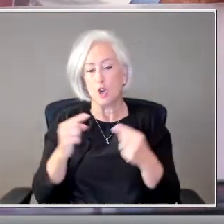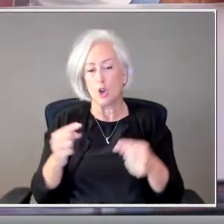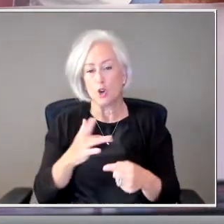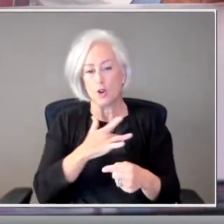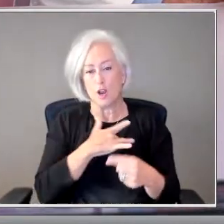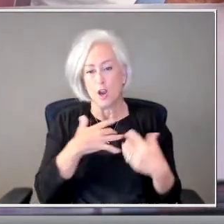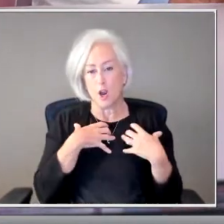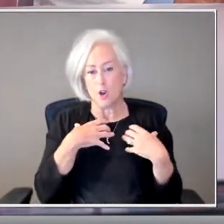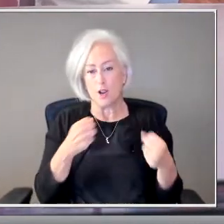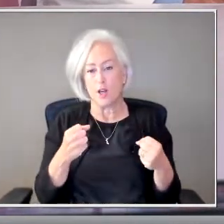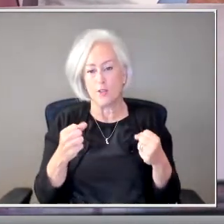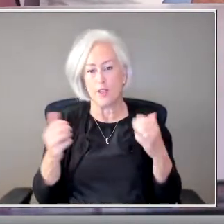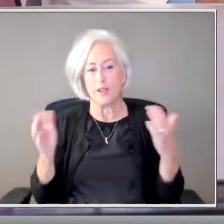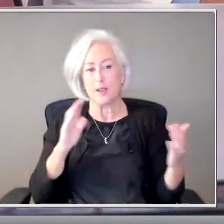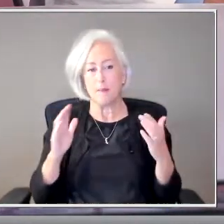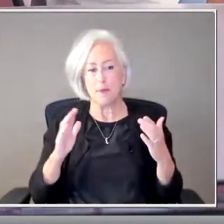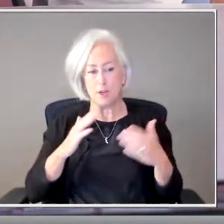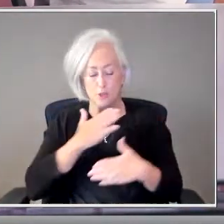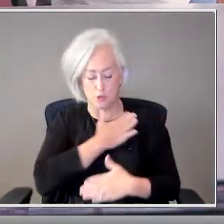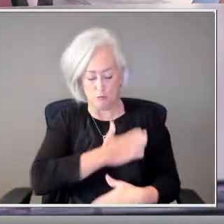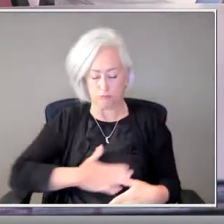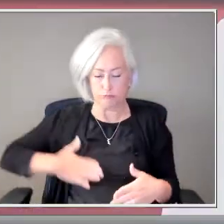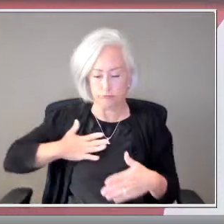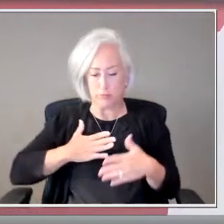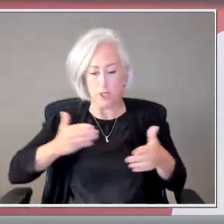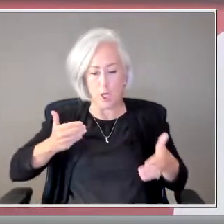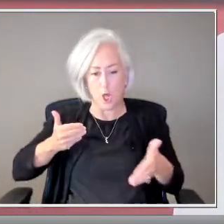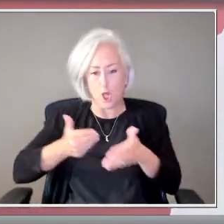are in the body? It's not really